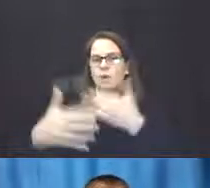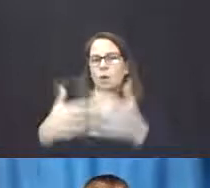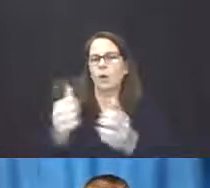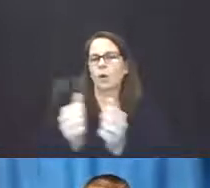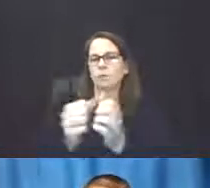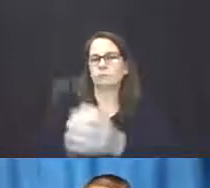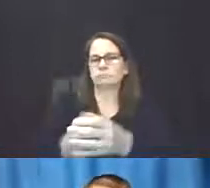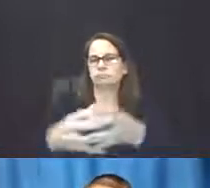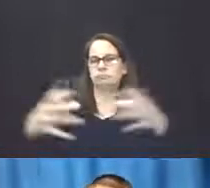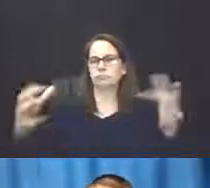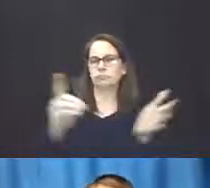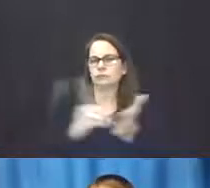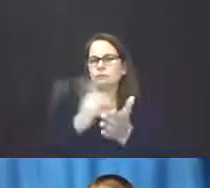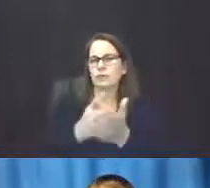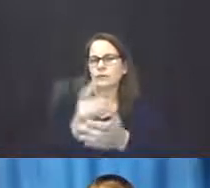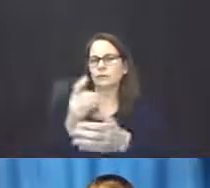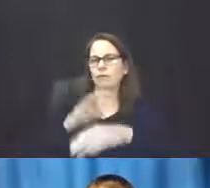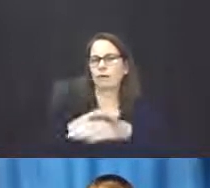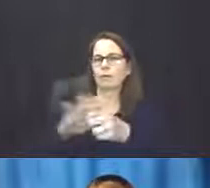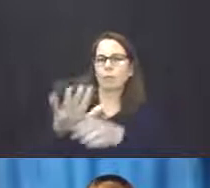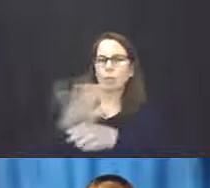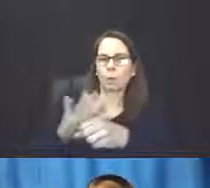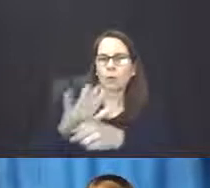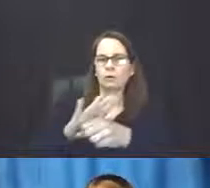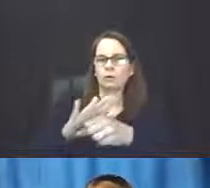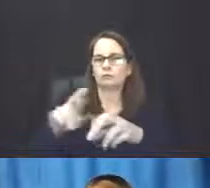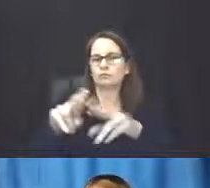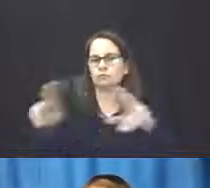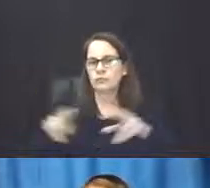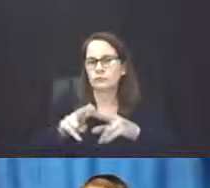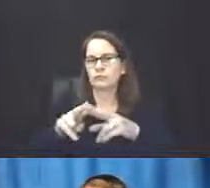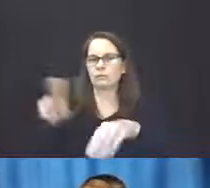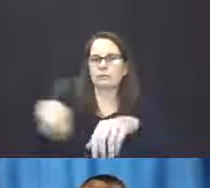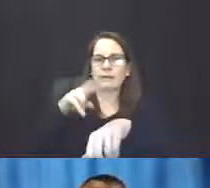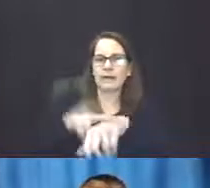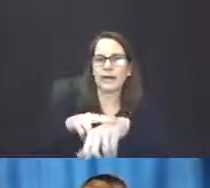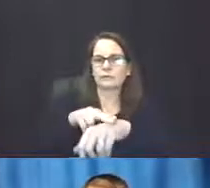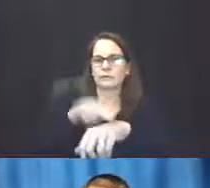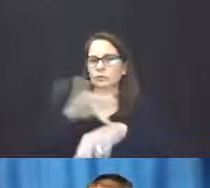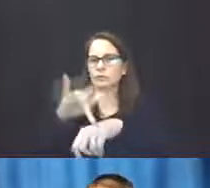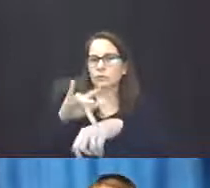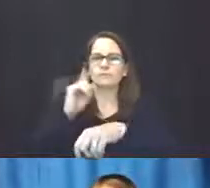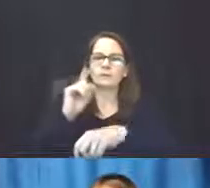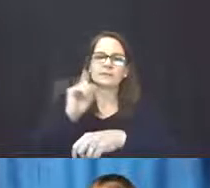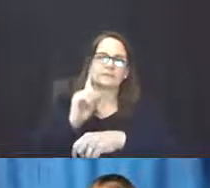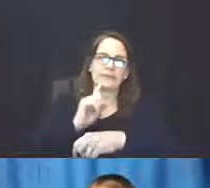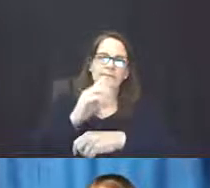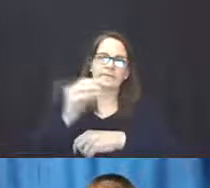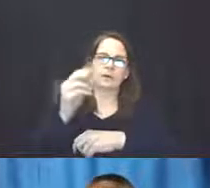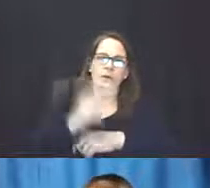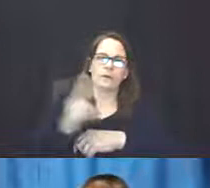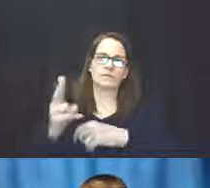lending program, along with several other directories and local, regional, and